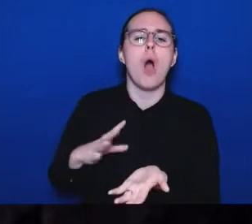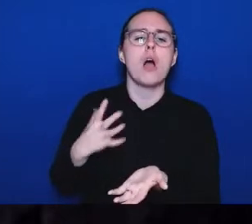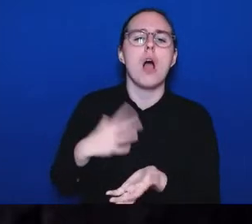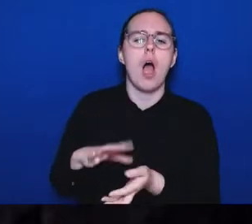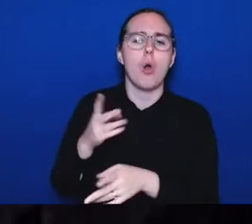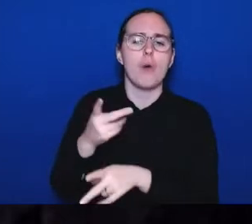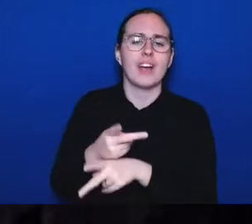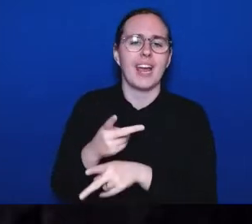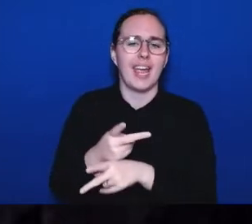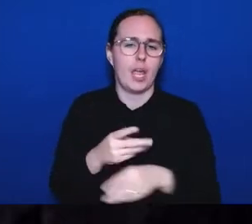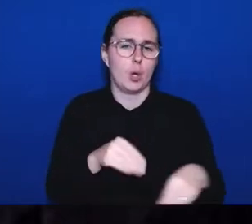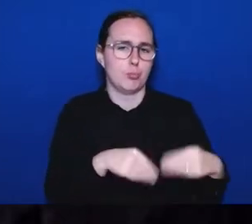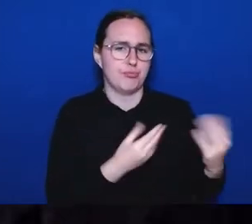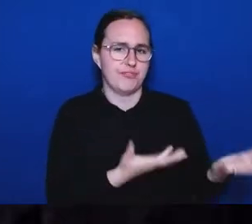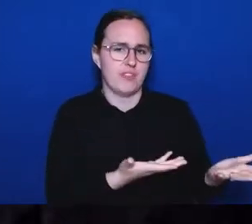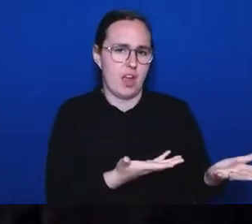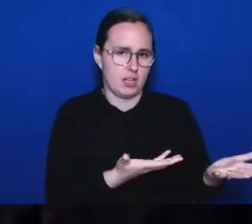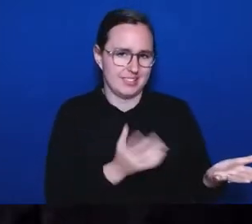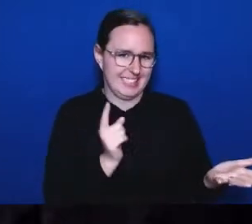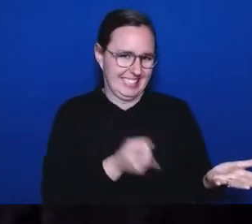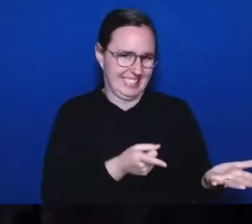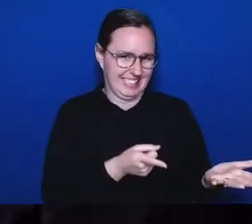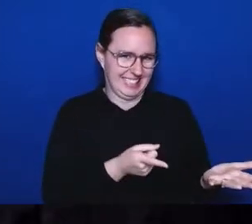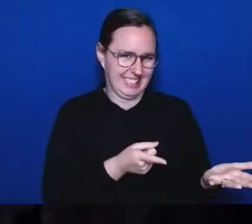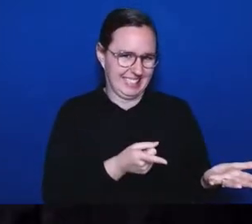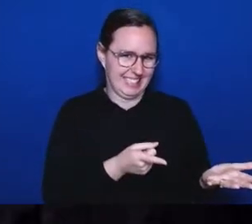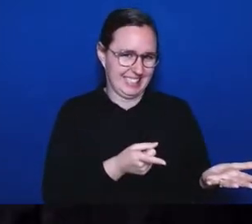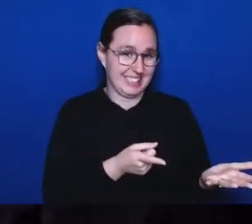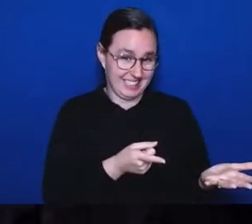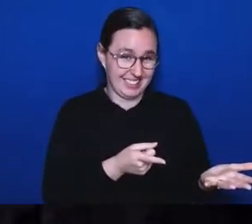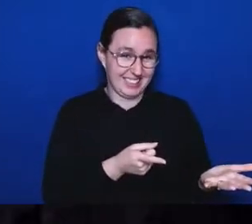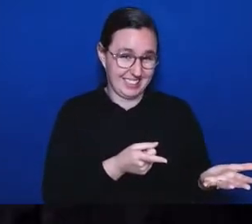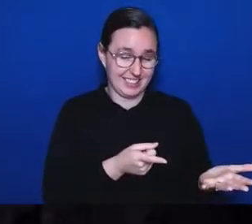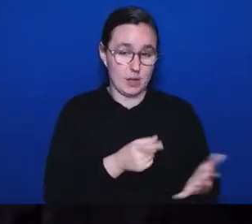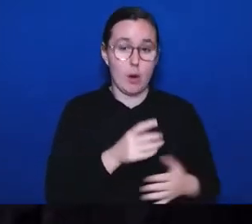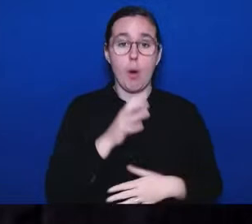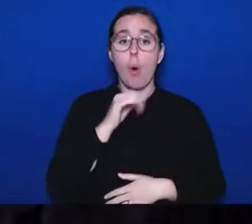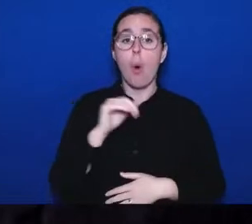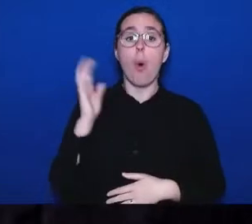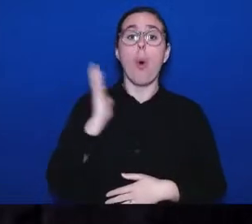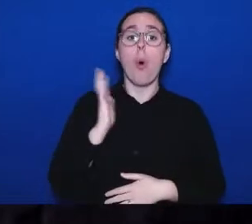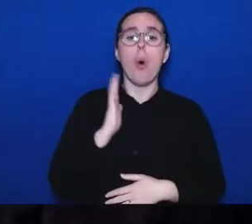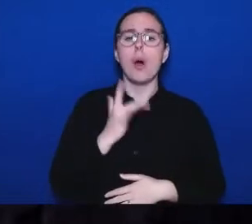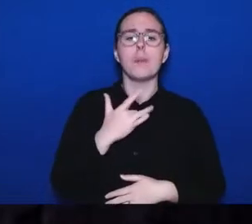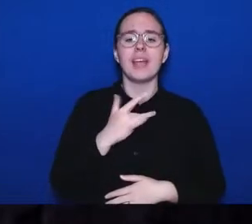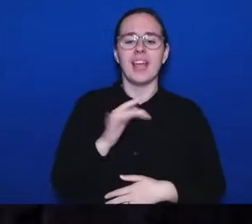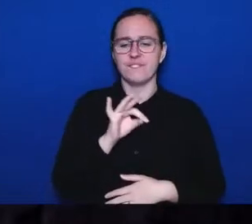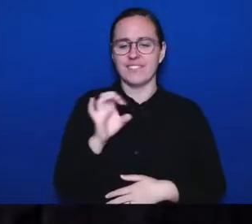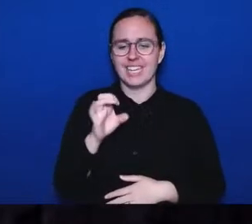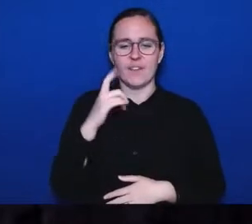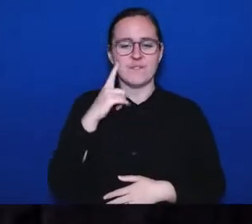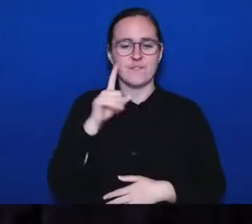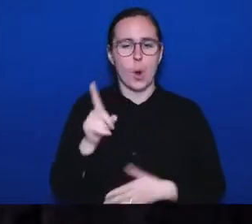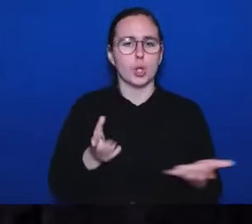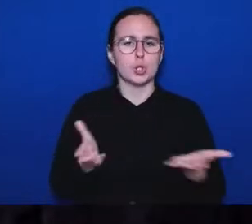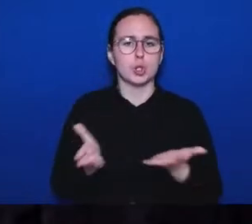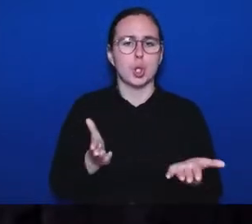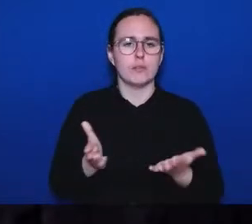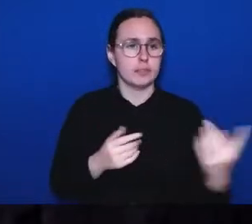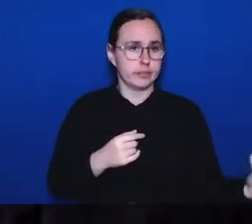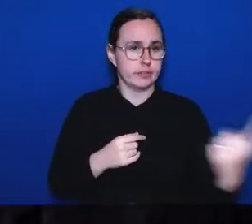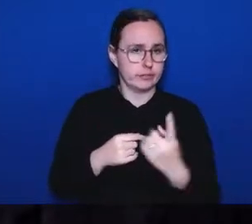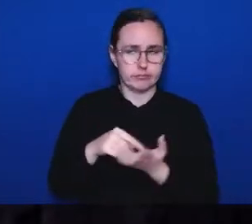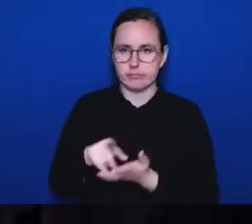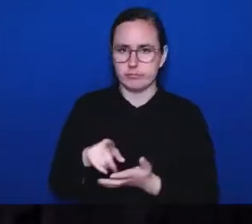you're in a fee-for-service system, your economic interests would be supported by having a very average patient base.